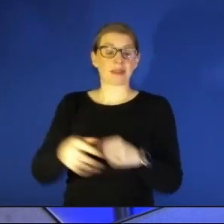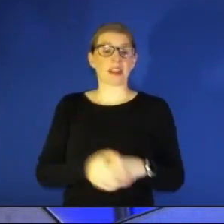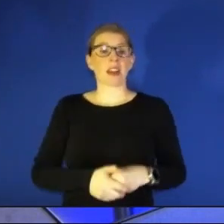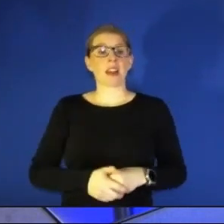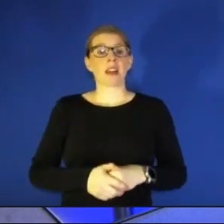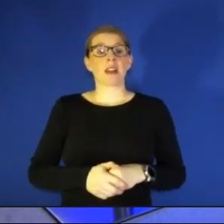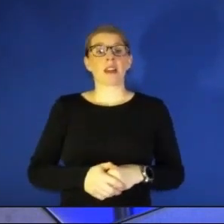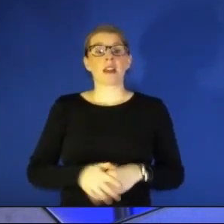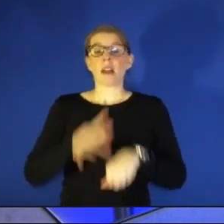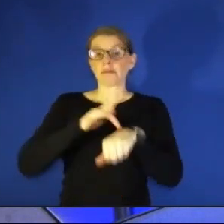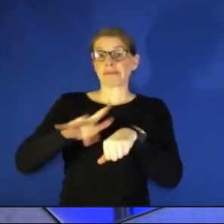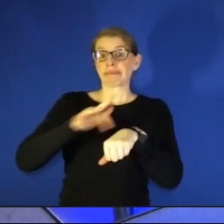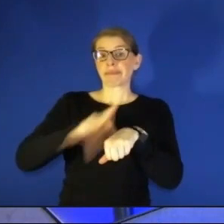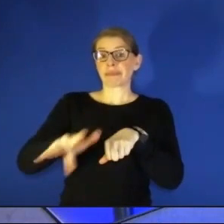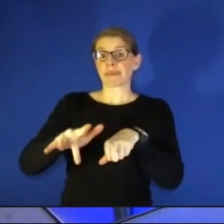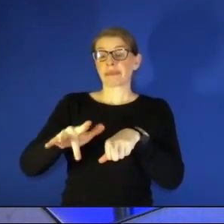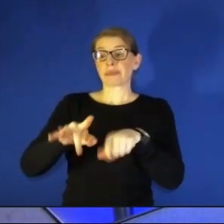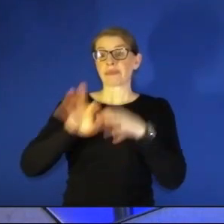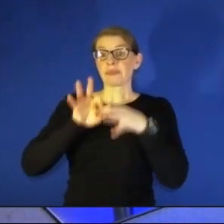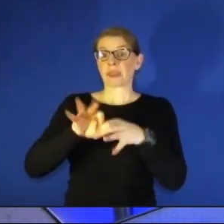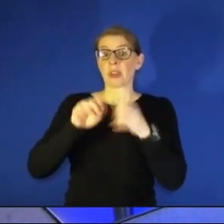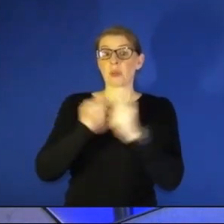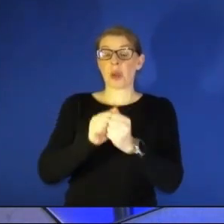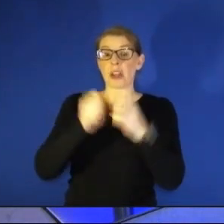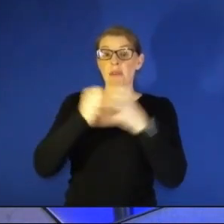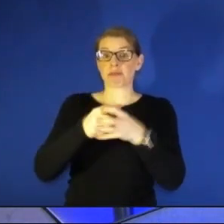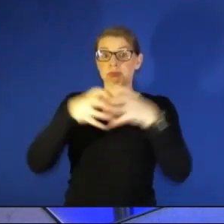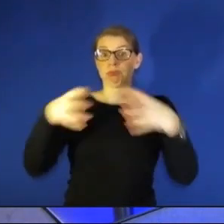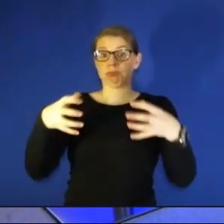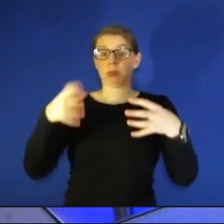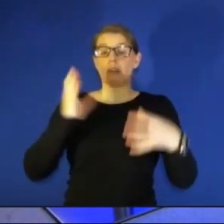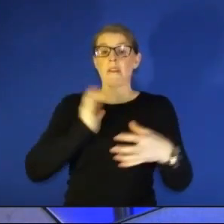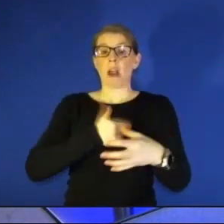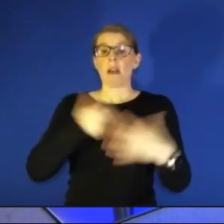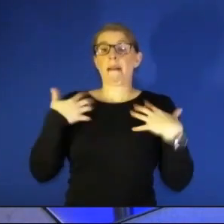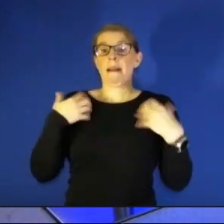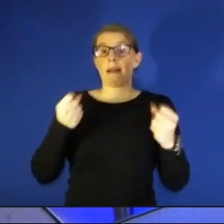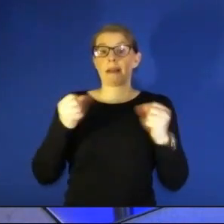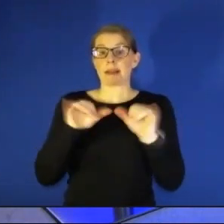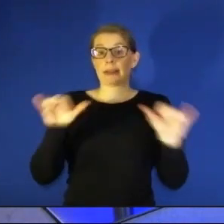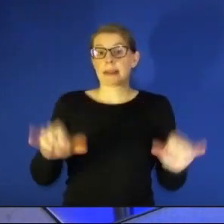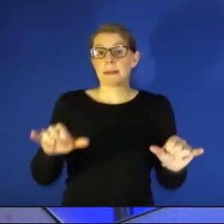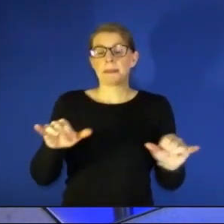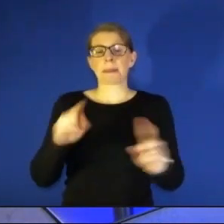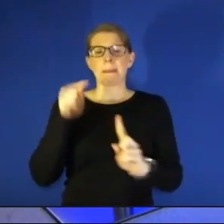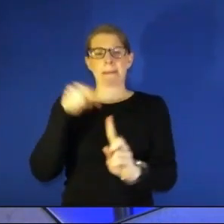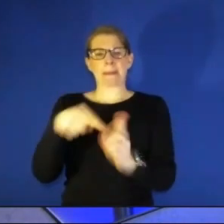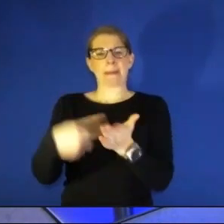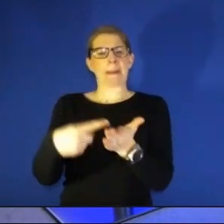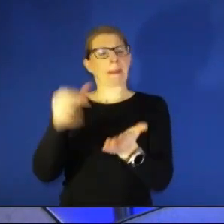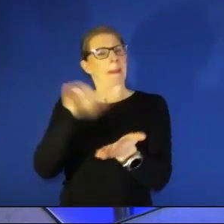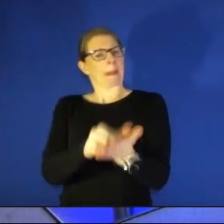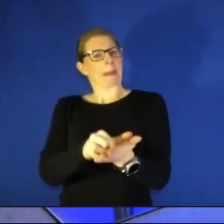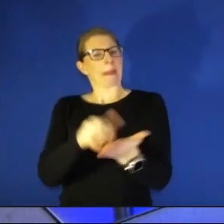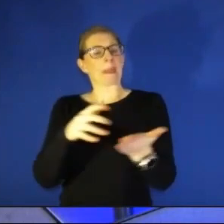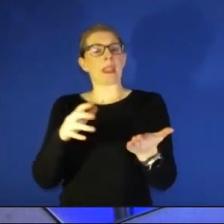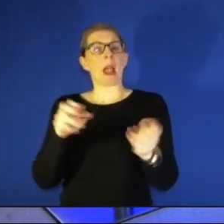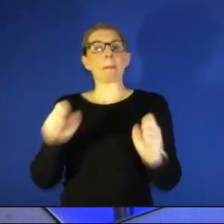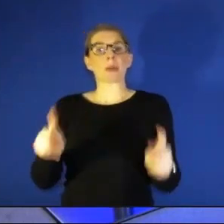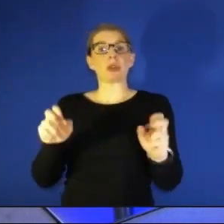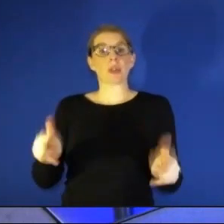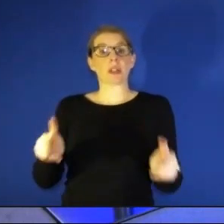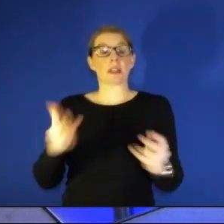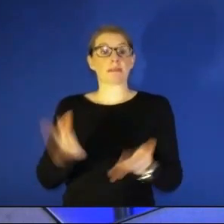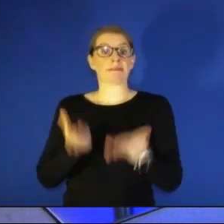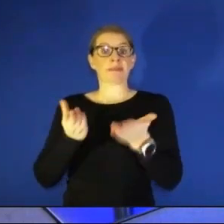opportunities here due to the growth of our health system. Let's talk about that and how that's brought many opportunities to